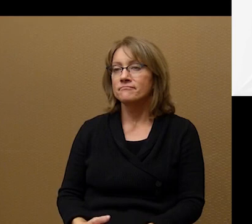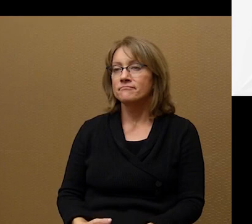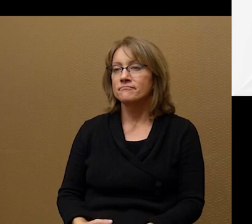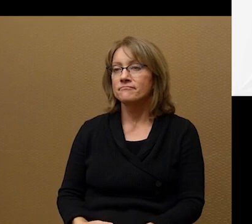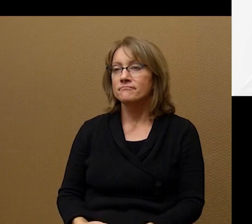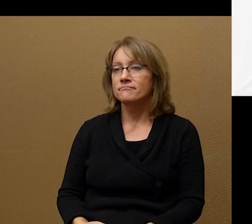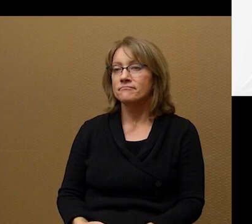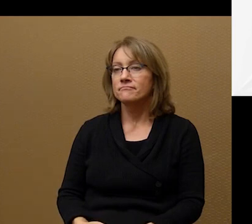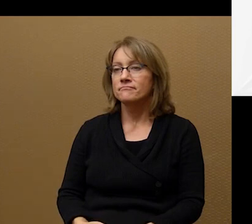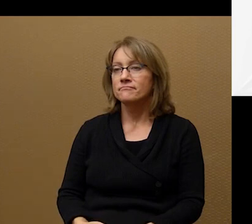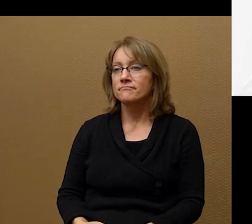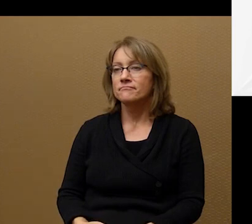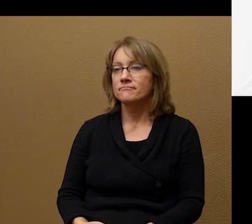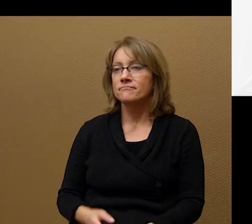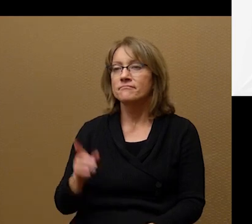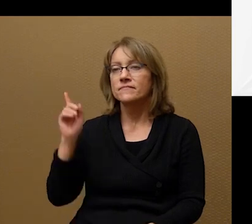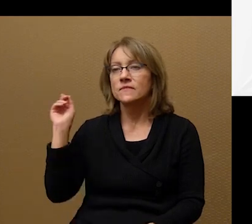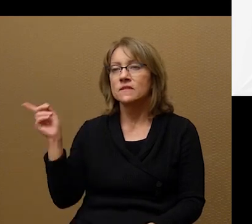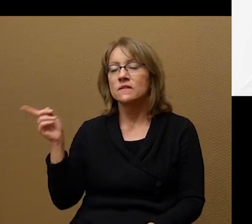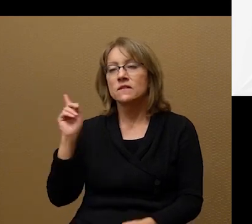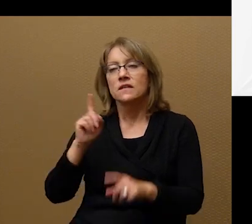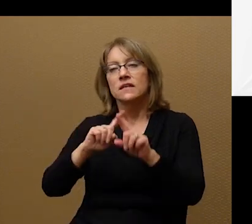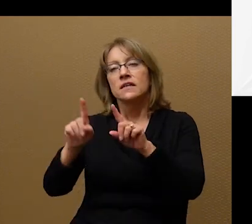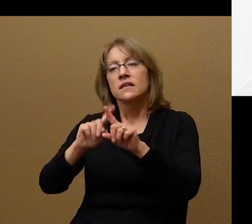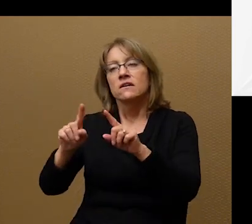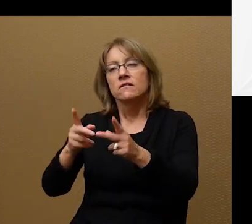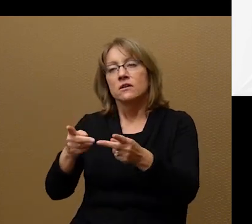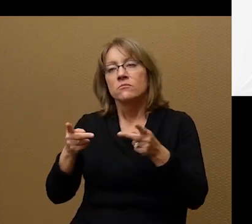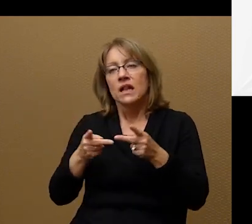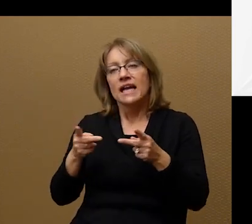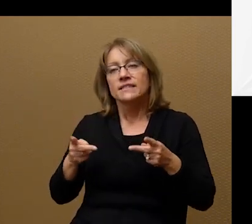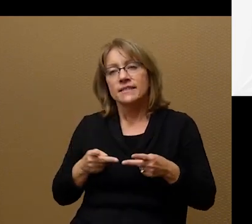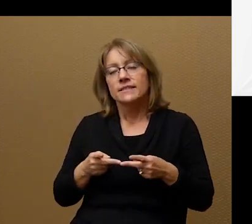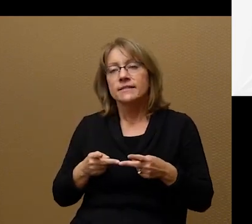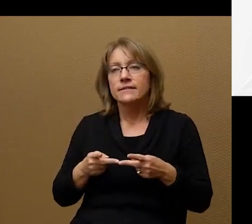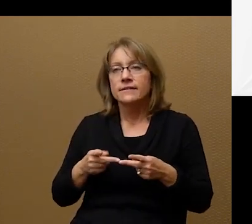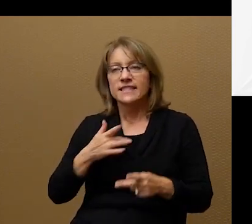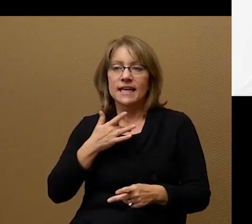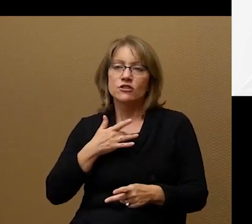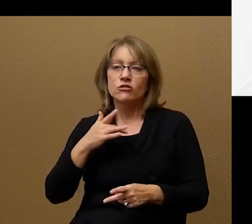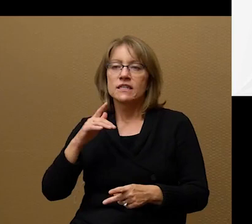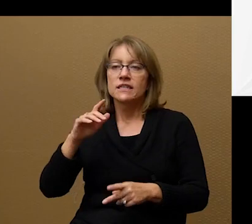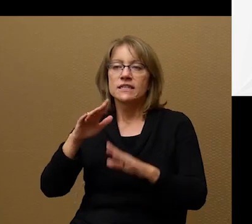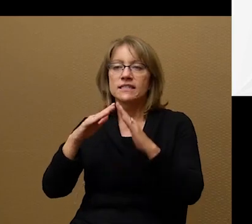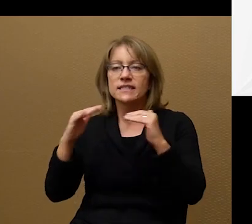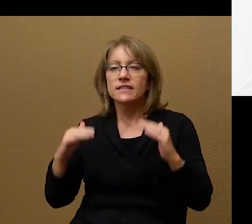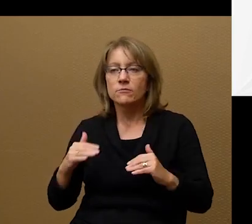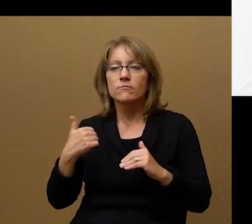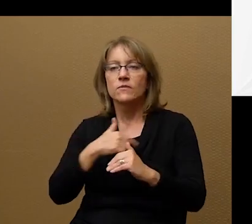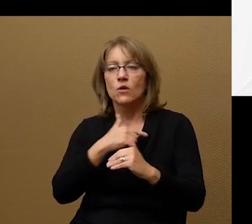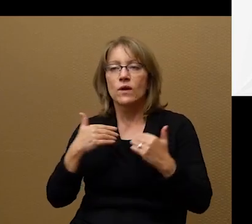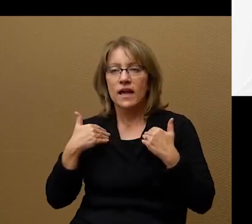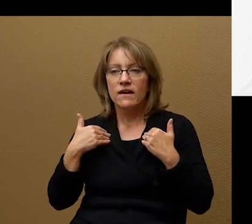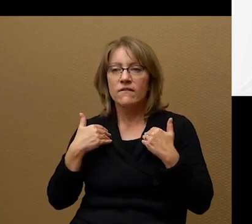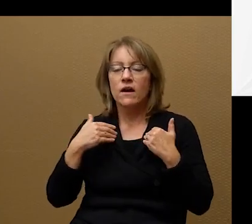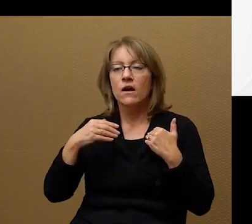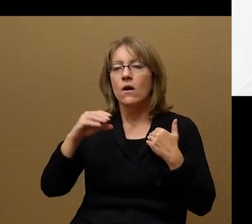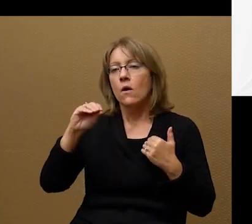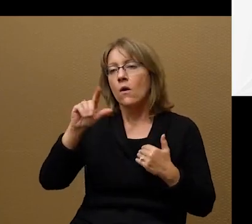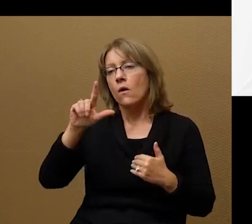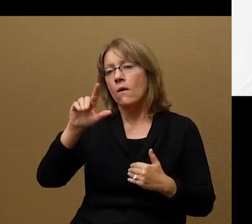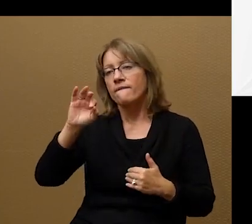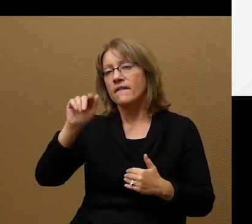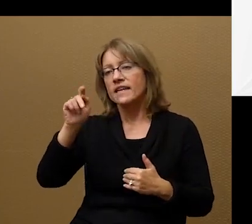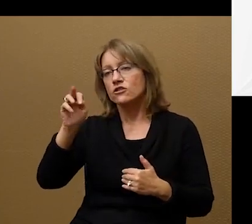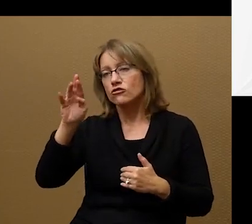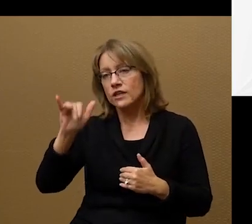So these are all the different places, all the different sensory systems that we have. Olfactory, which